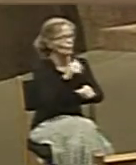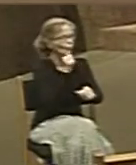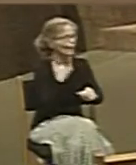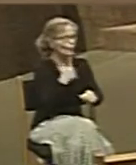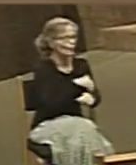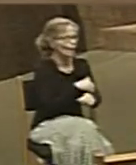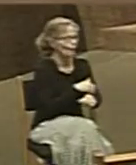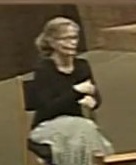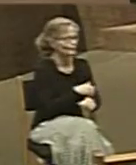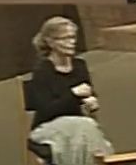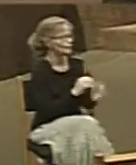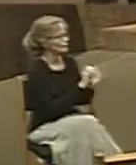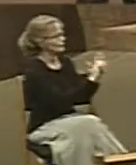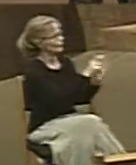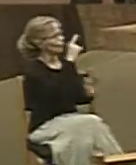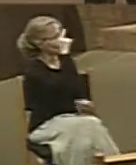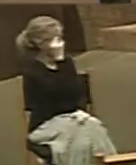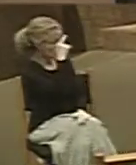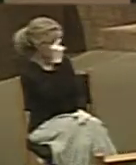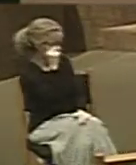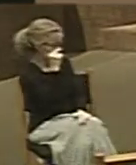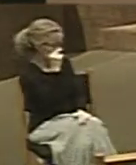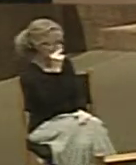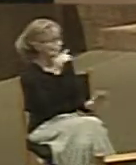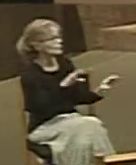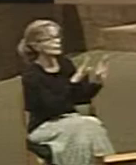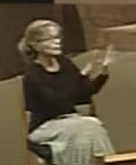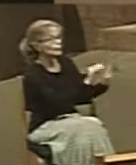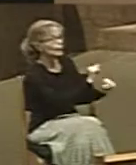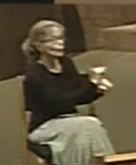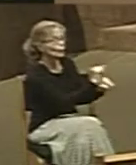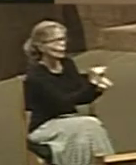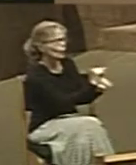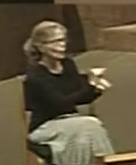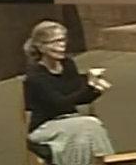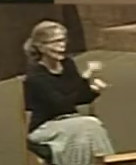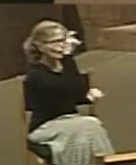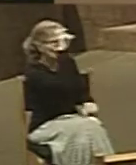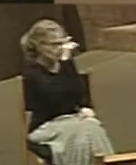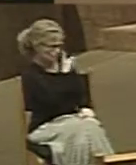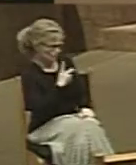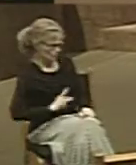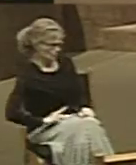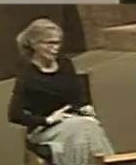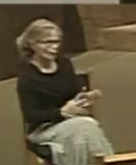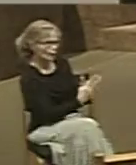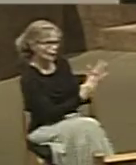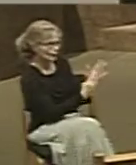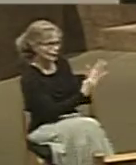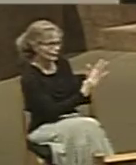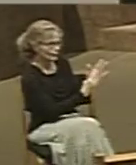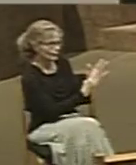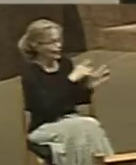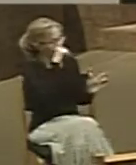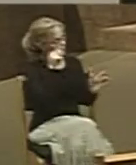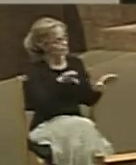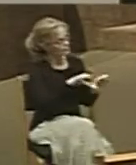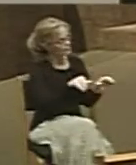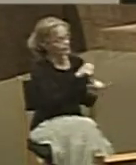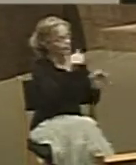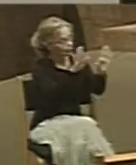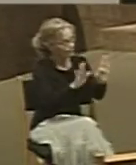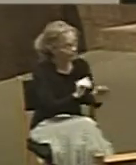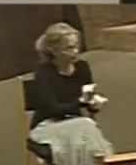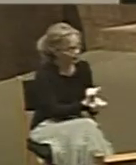Moses does a miracle and Pharaoh's sorcerers copy it. Moses does another miracle and they copy it. Moses does another